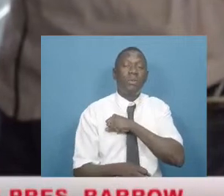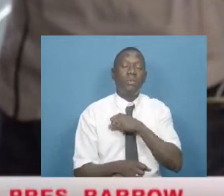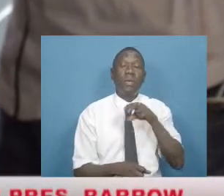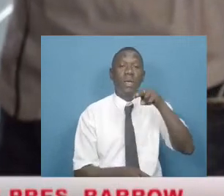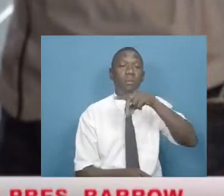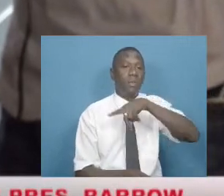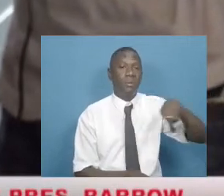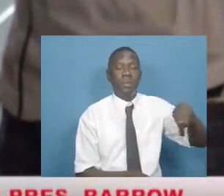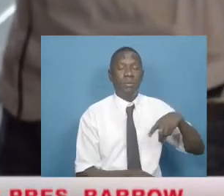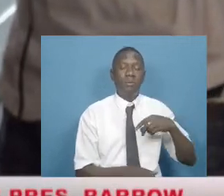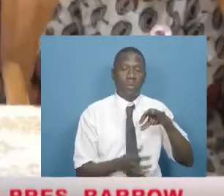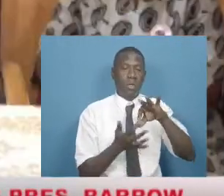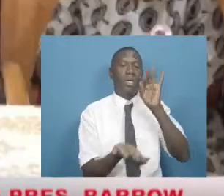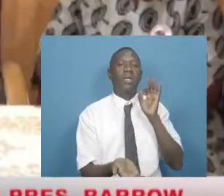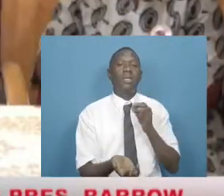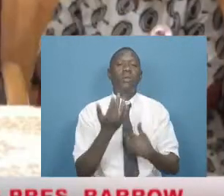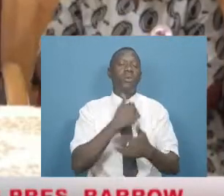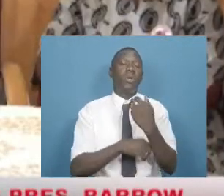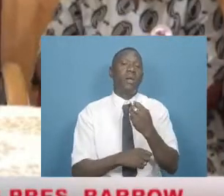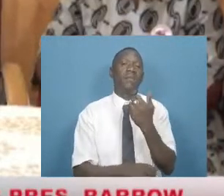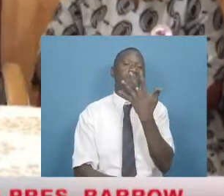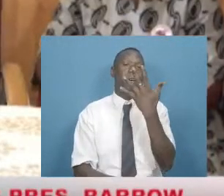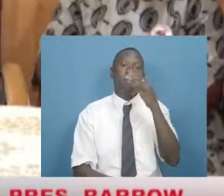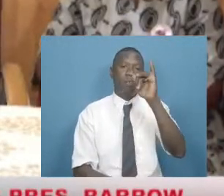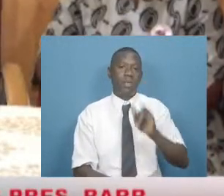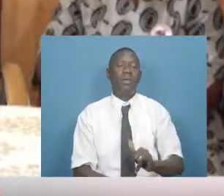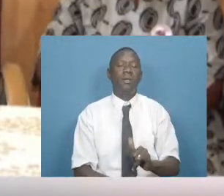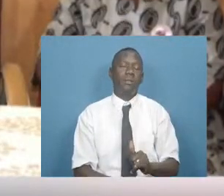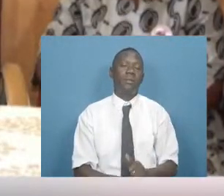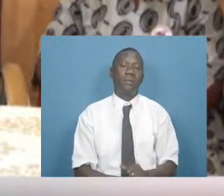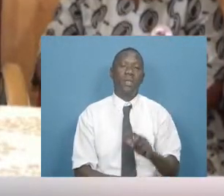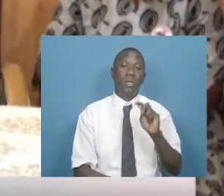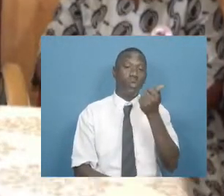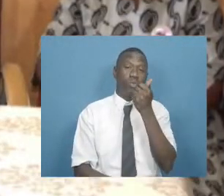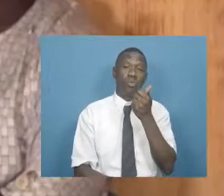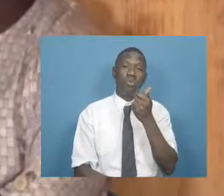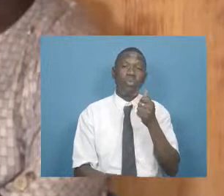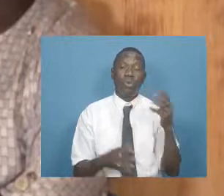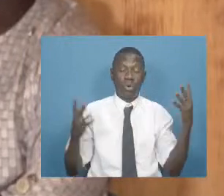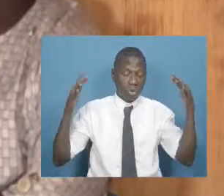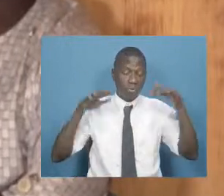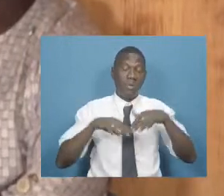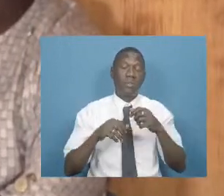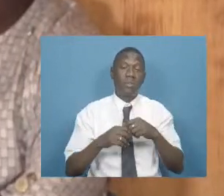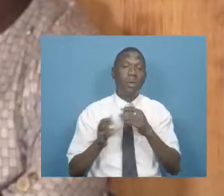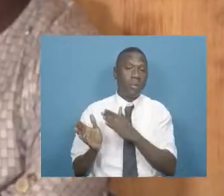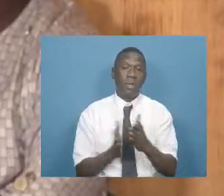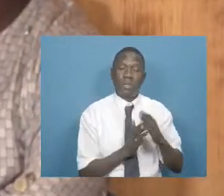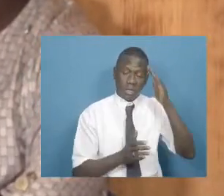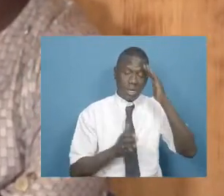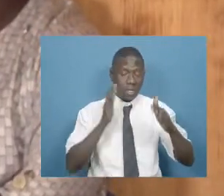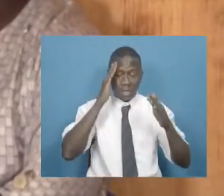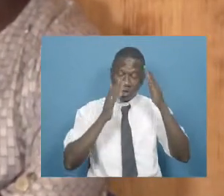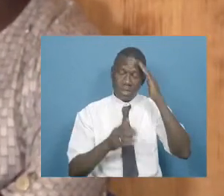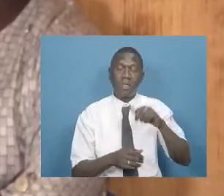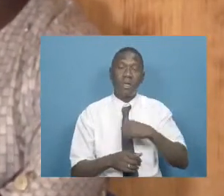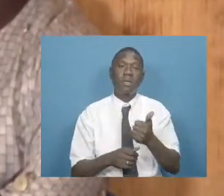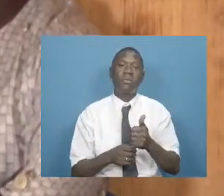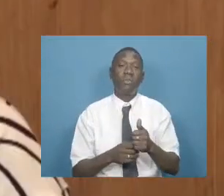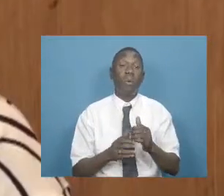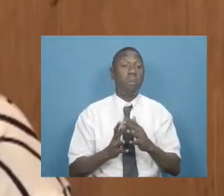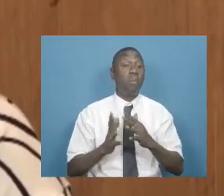another 5-year term. The news conference was organized to thank the Jinkon family across the country for massively voting